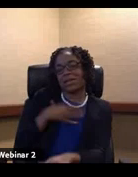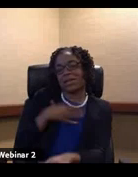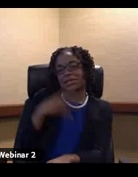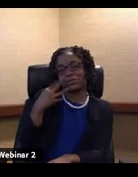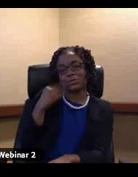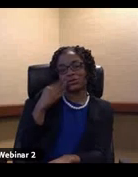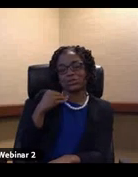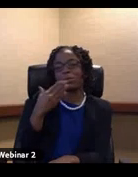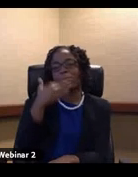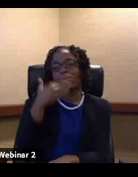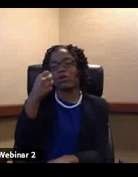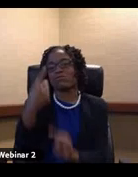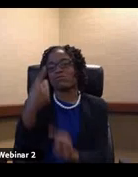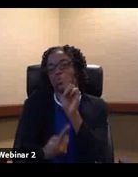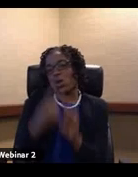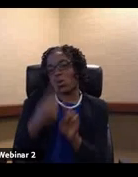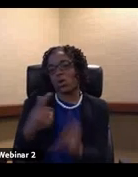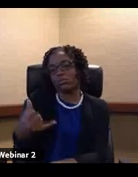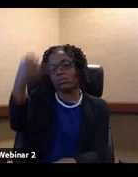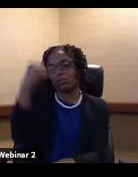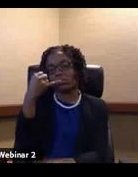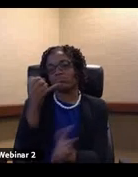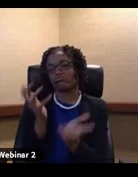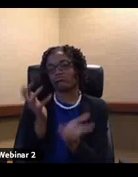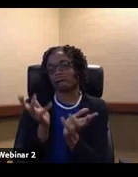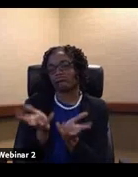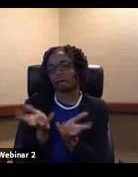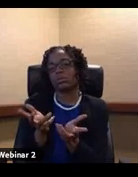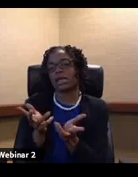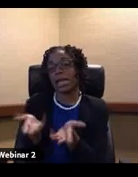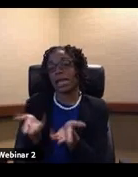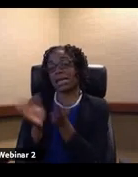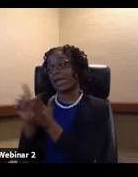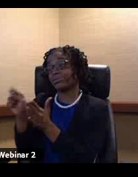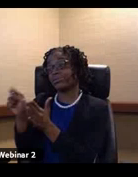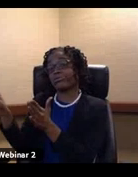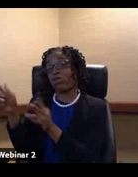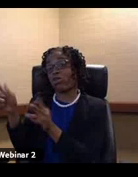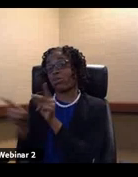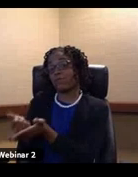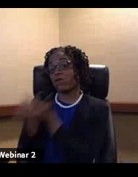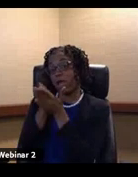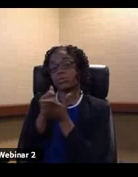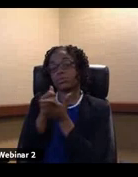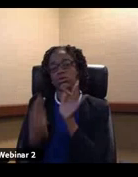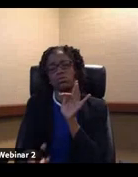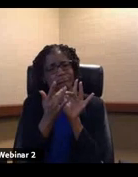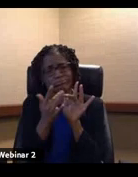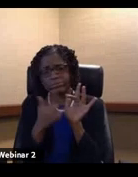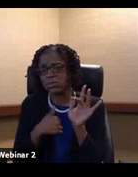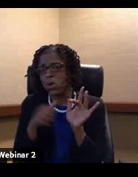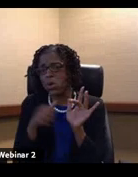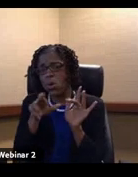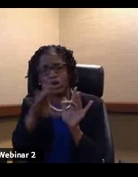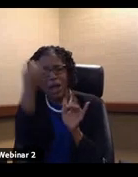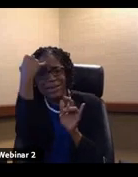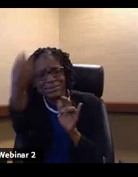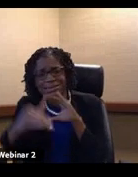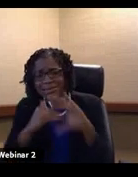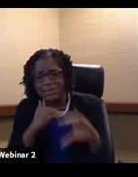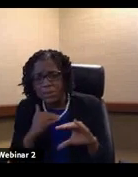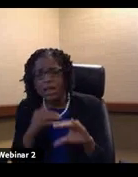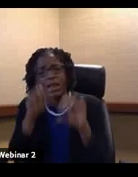so it'd be better if we have a one-on-one phone call, and if I need to ask a colleague to weigh in, I can ask them. So please reach out or describe the proposed idea